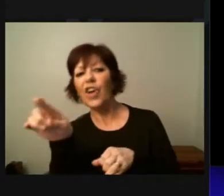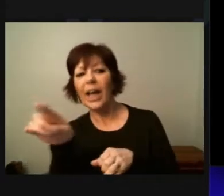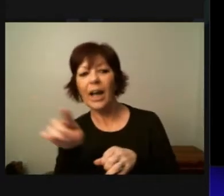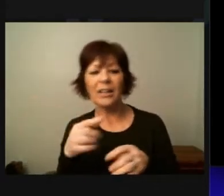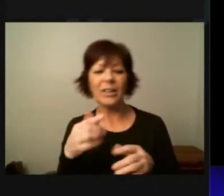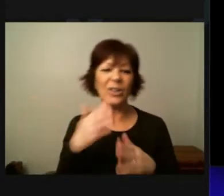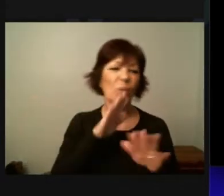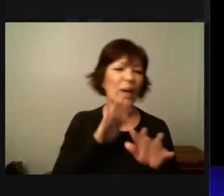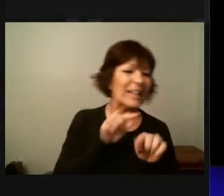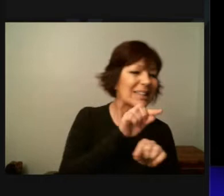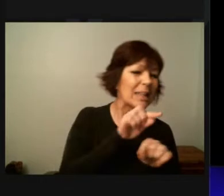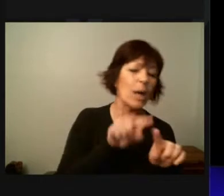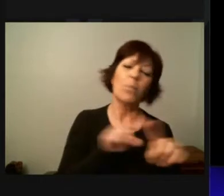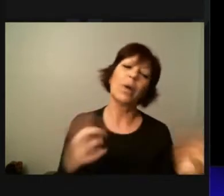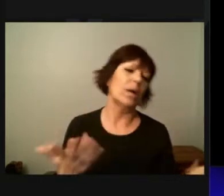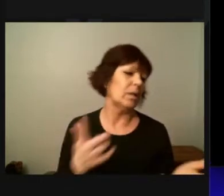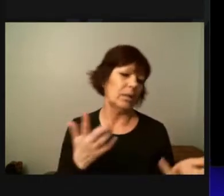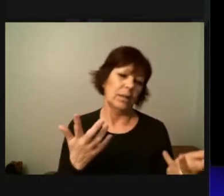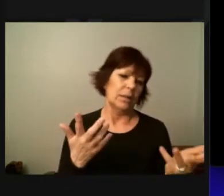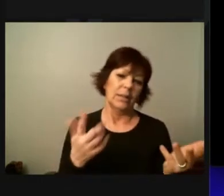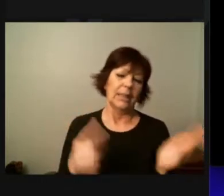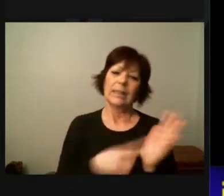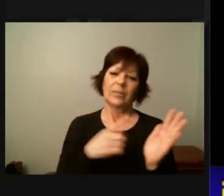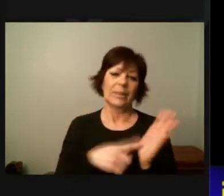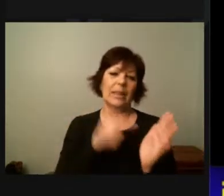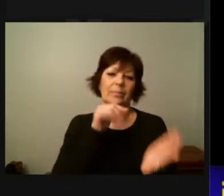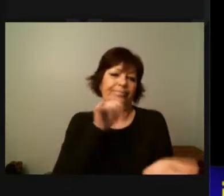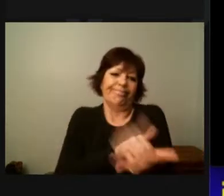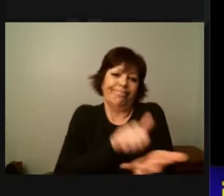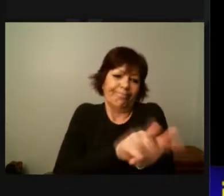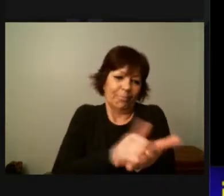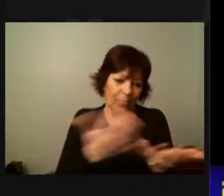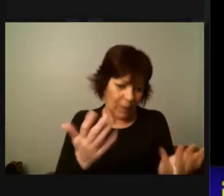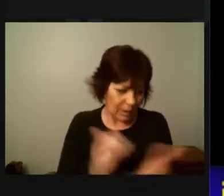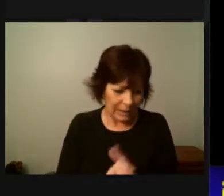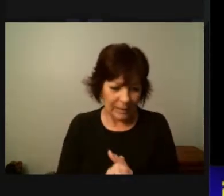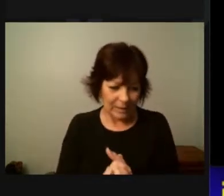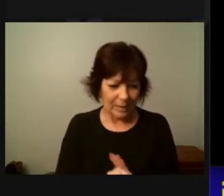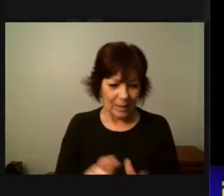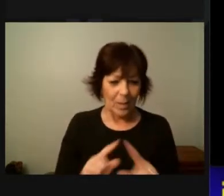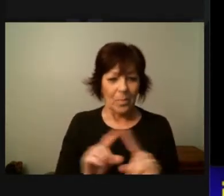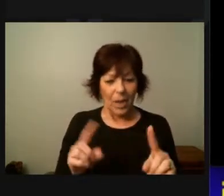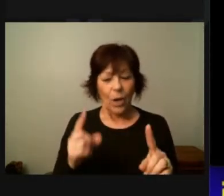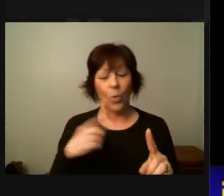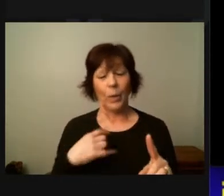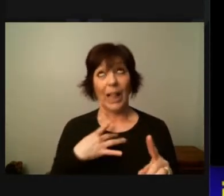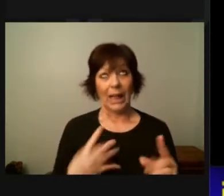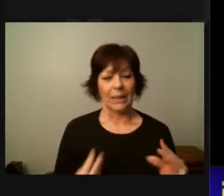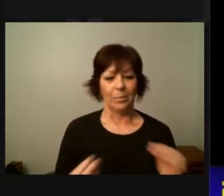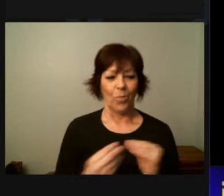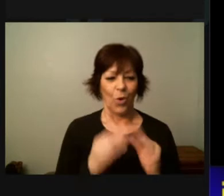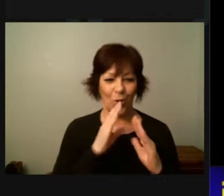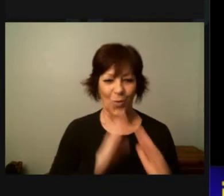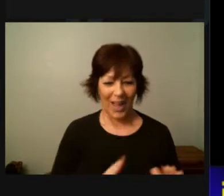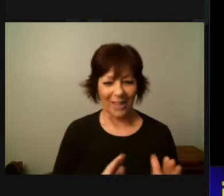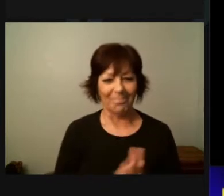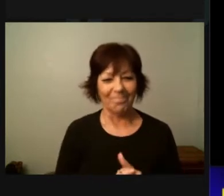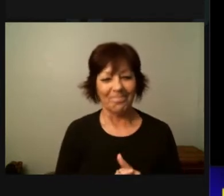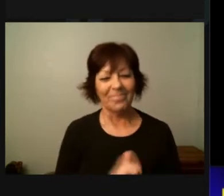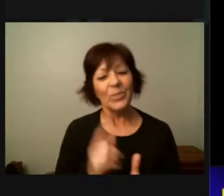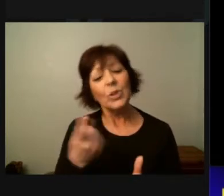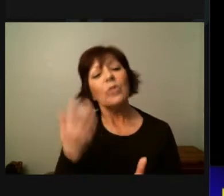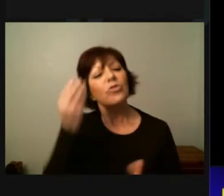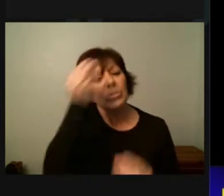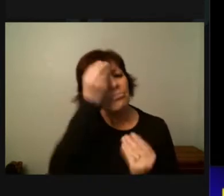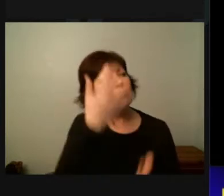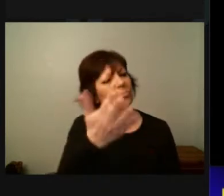corner, but in all reality, sometimes it's not very quiet, or at least not as quiet as we would like it to be. So we would like you to be aware